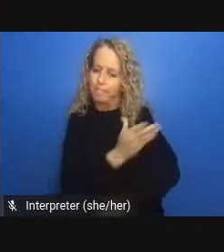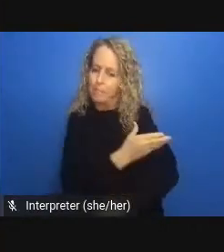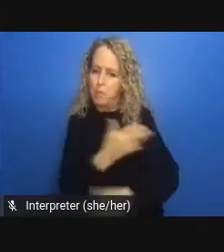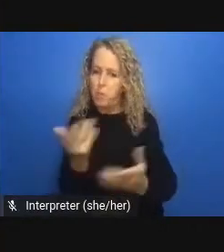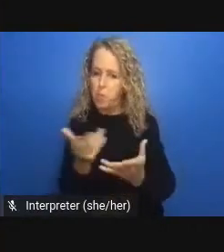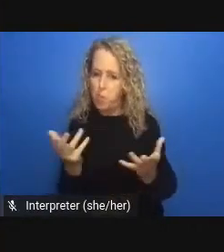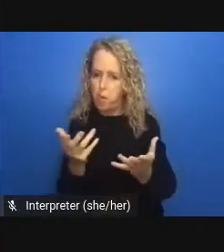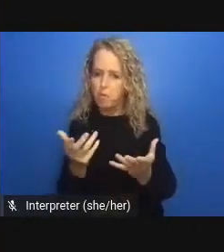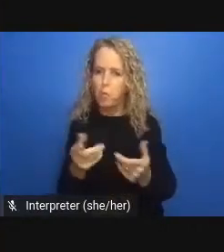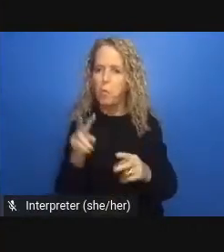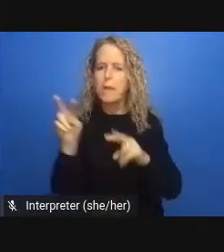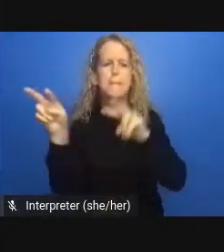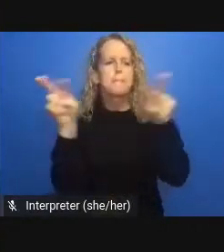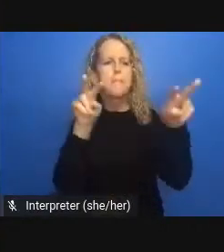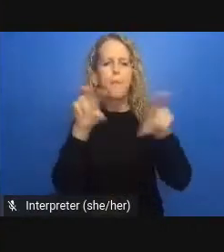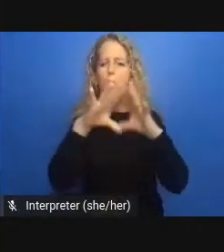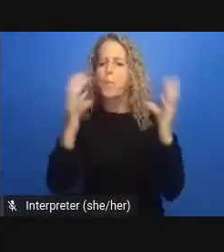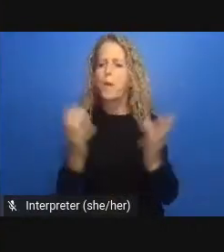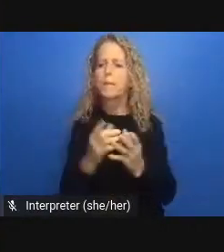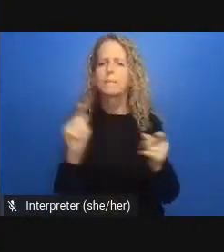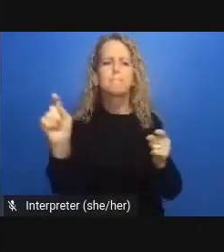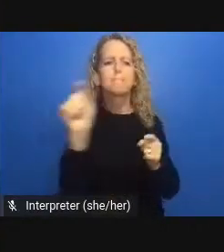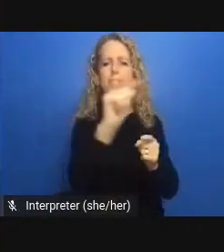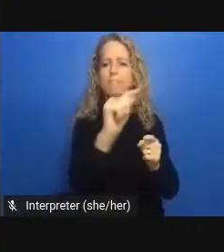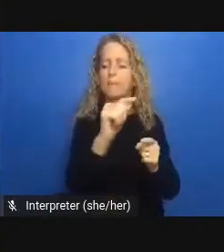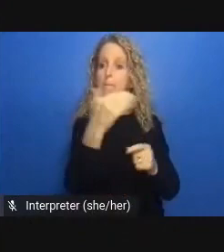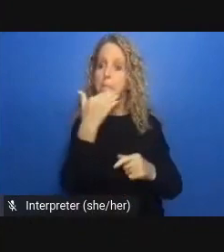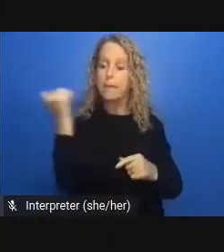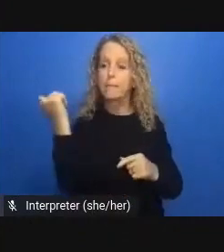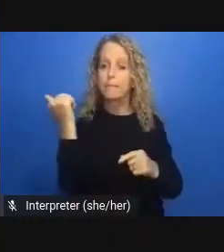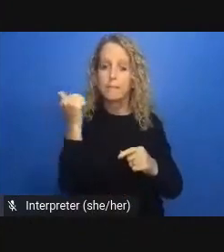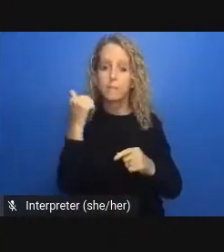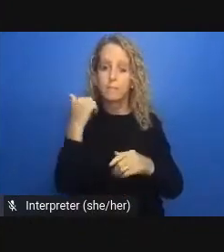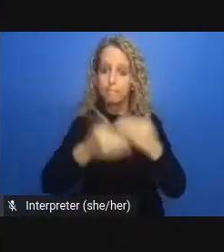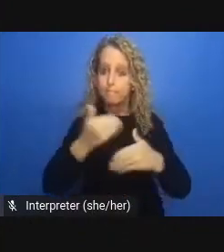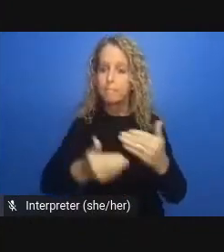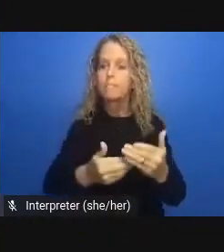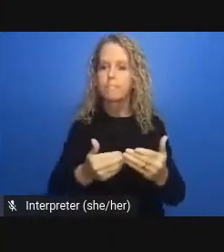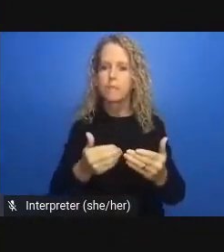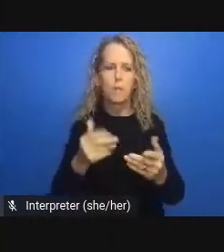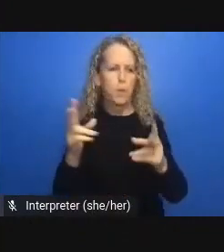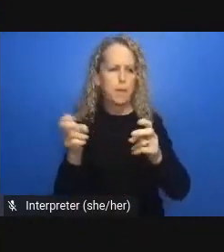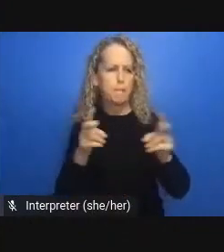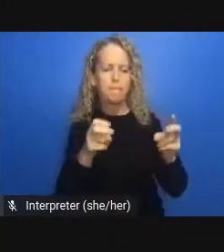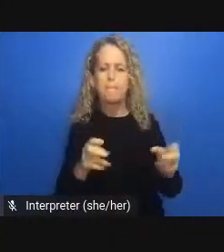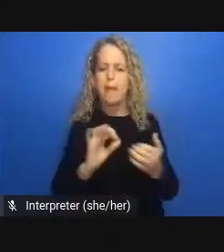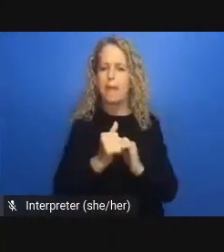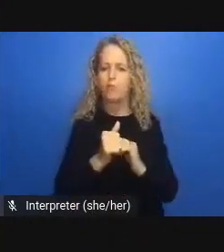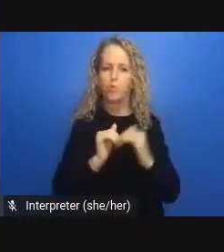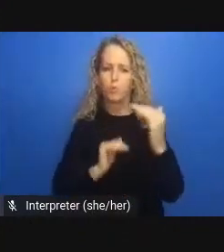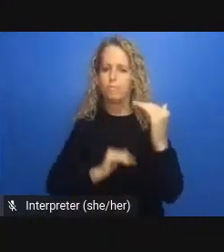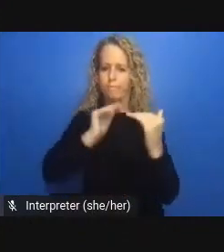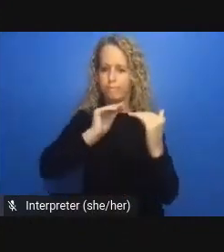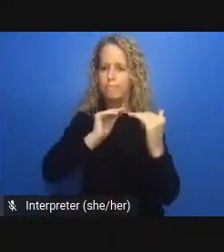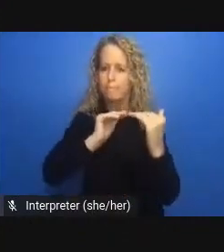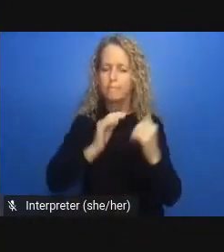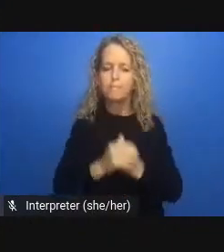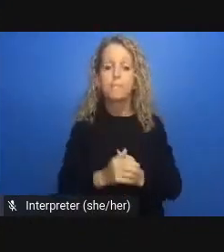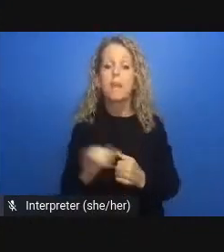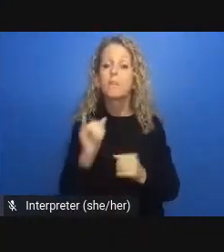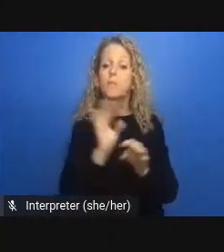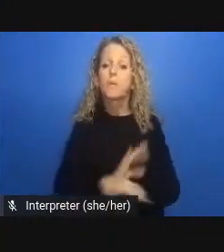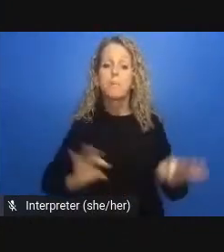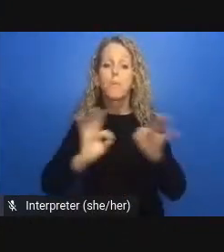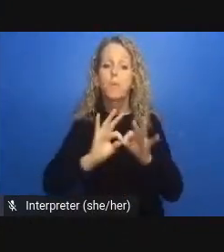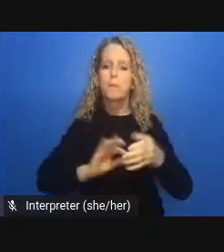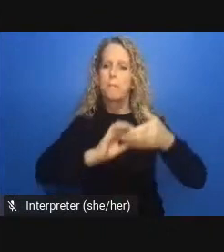we look at these best practices around digital skills? Then we need to start to build partnerships. So it's not just